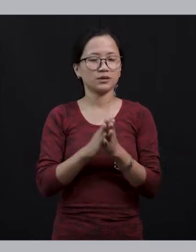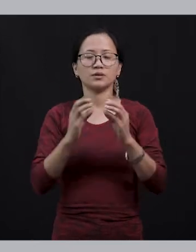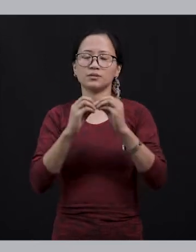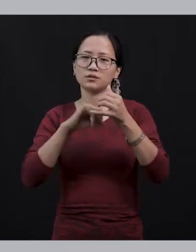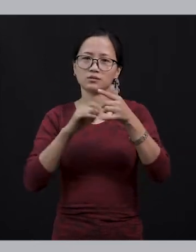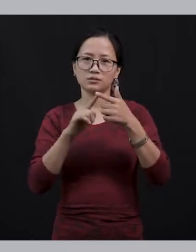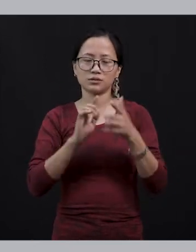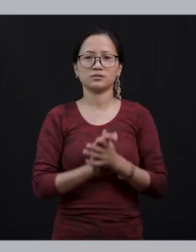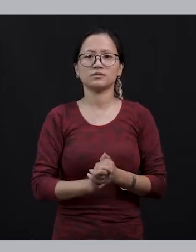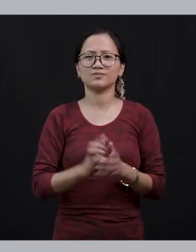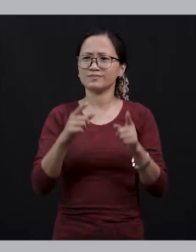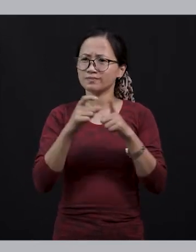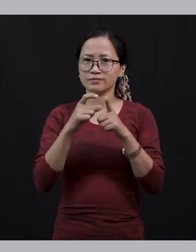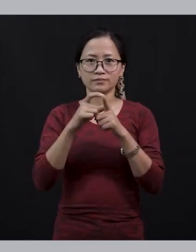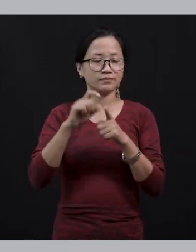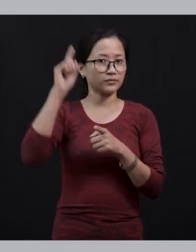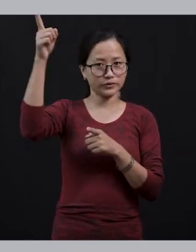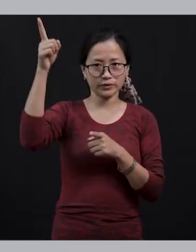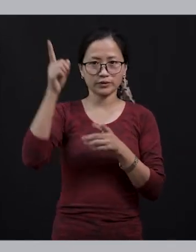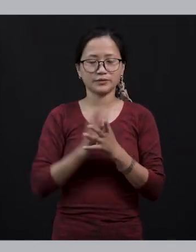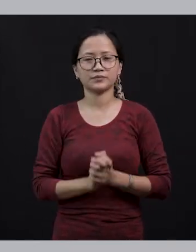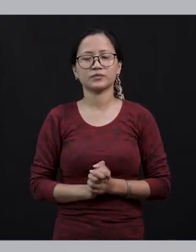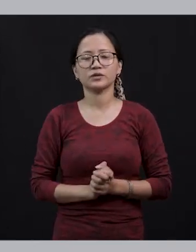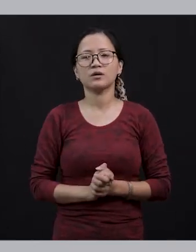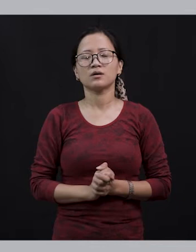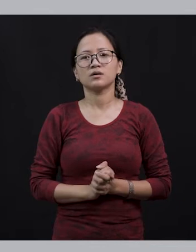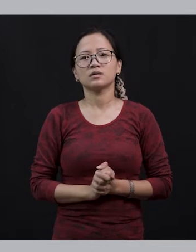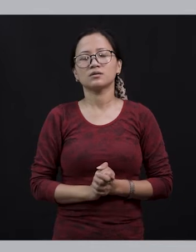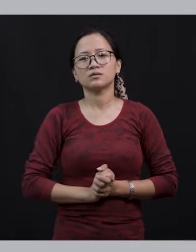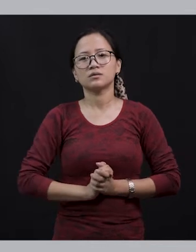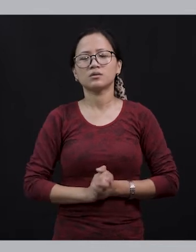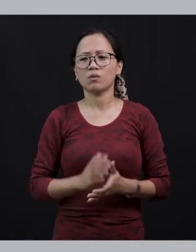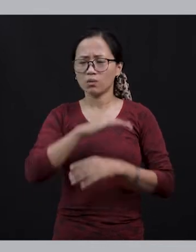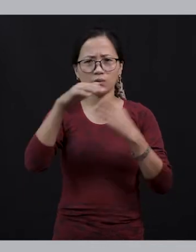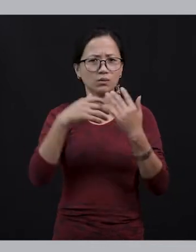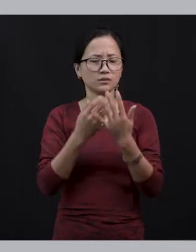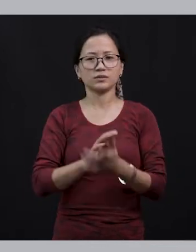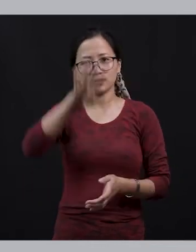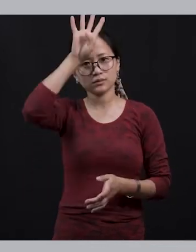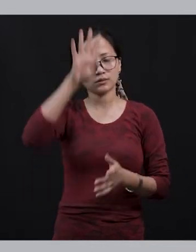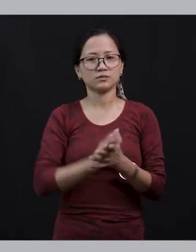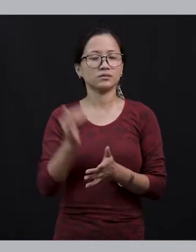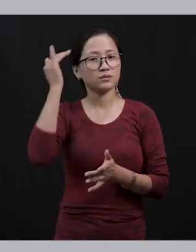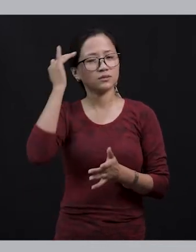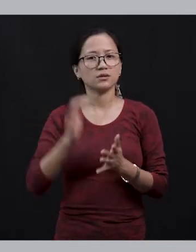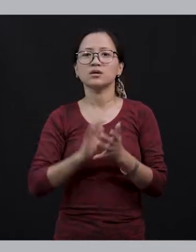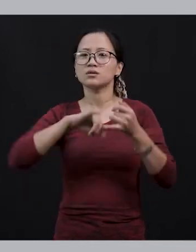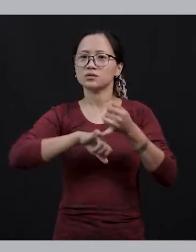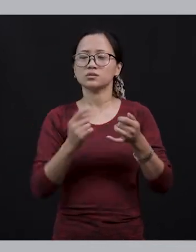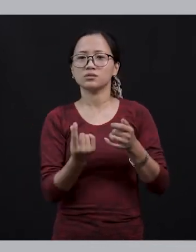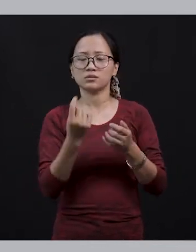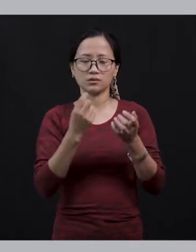Delhi. The Sultanate was said as Sultanate because all the kings were known as